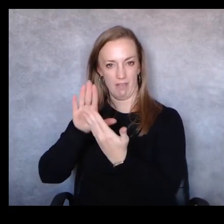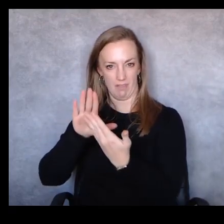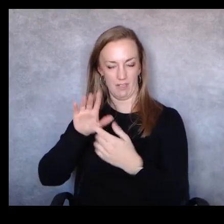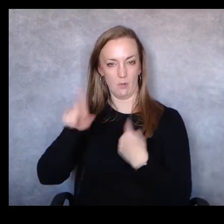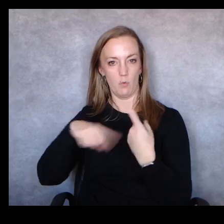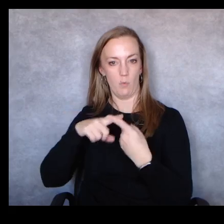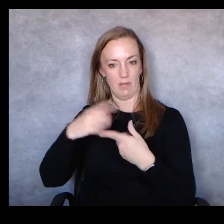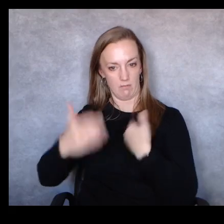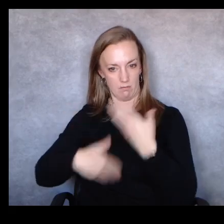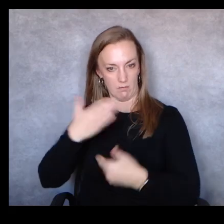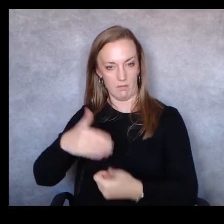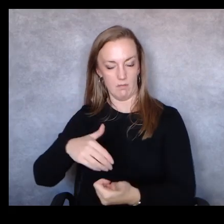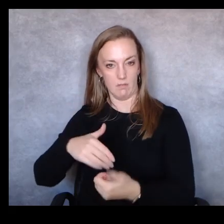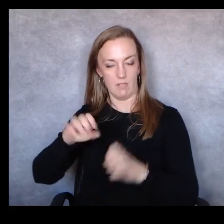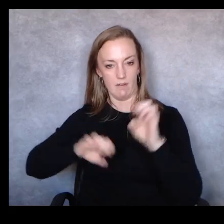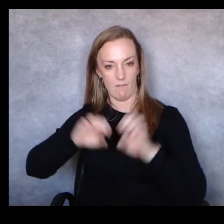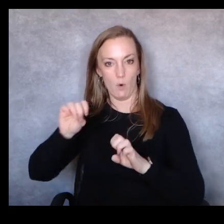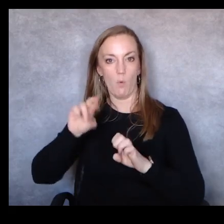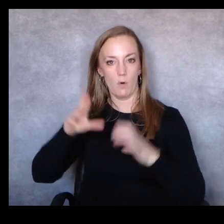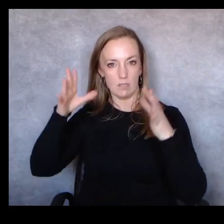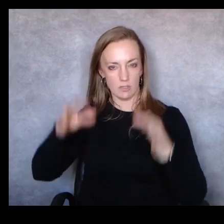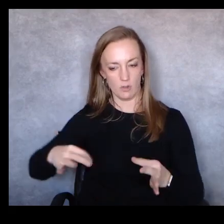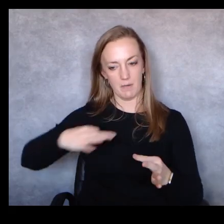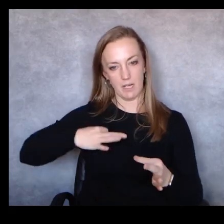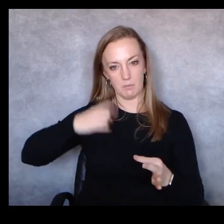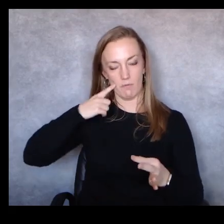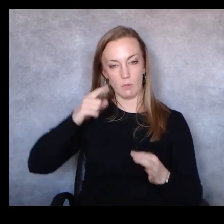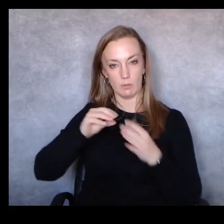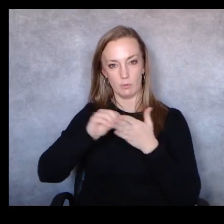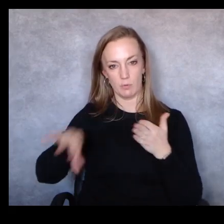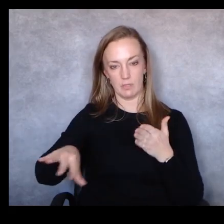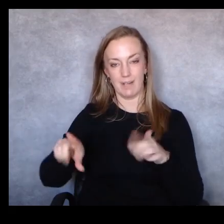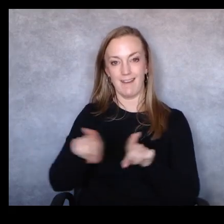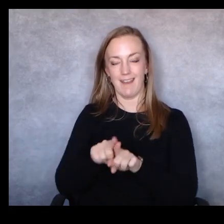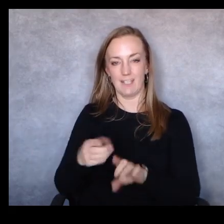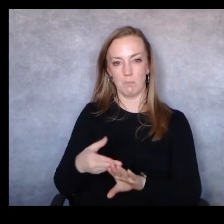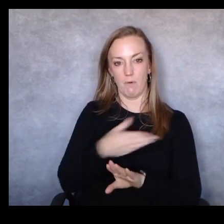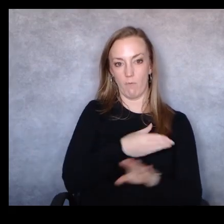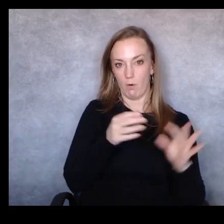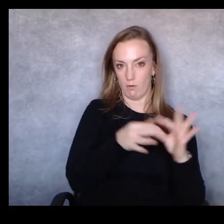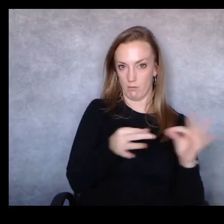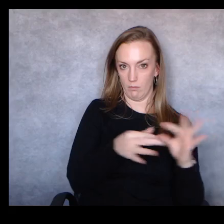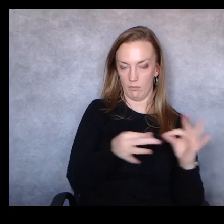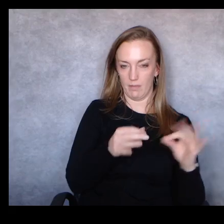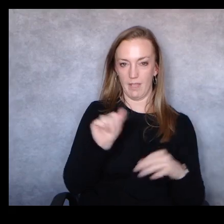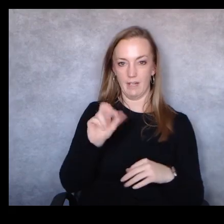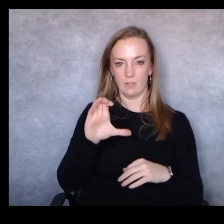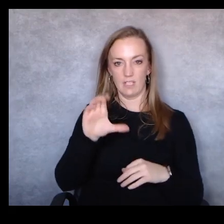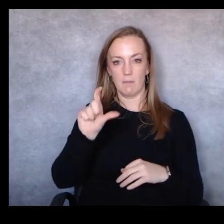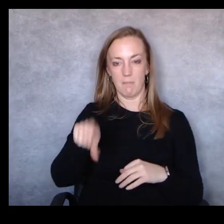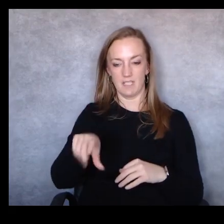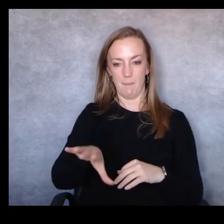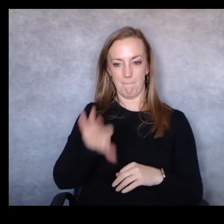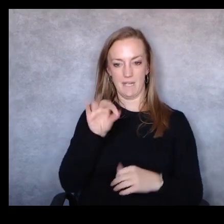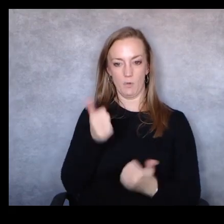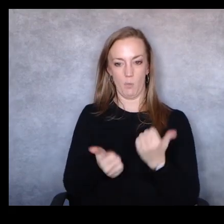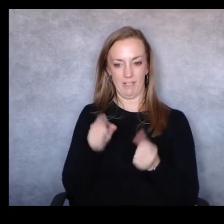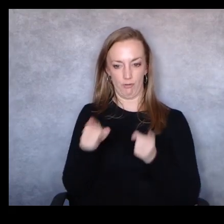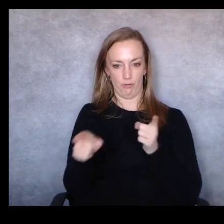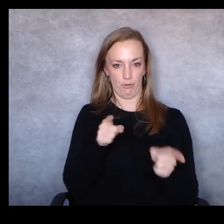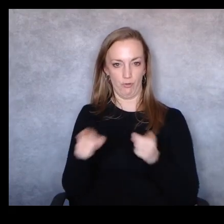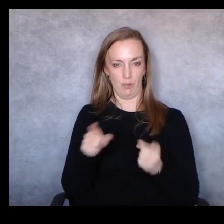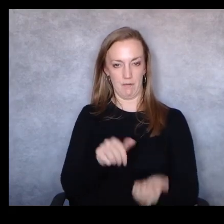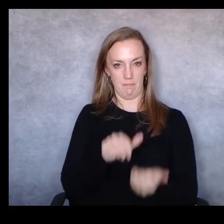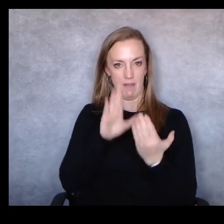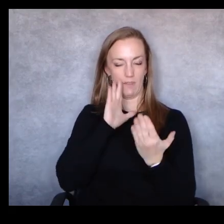or determining eligibility for a student. As previously reviewed, the ARC must select which of the two methods it will implement for the